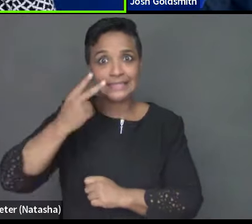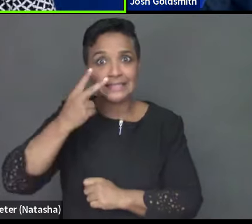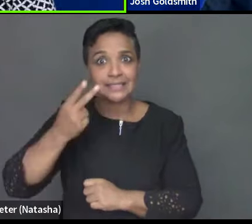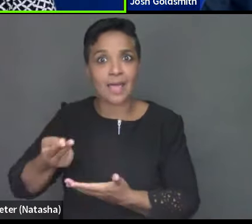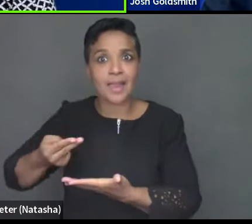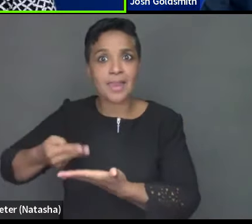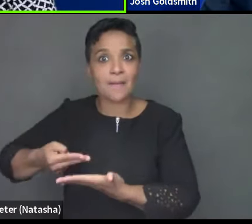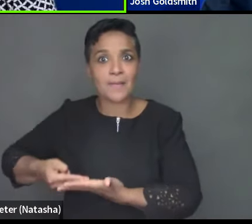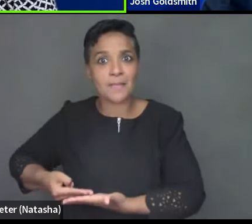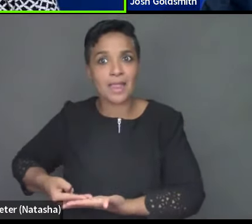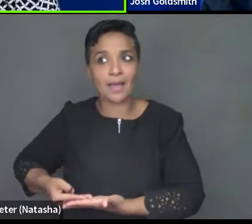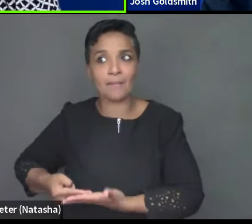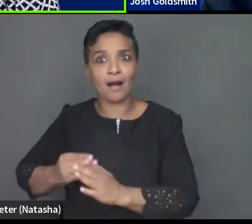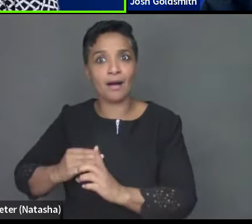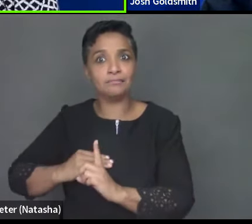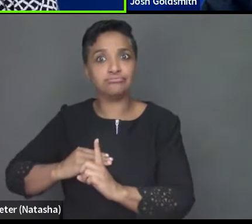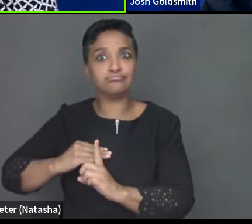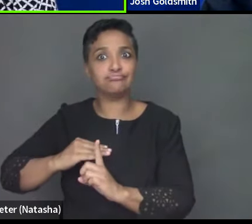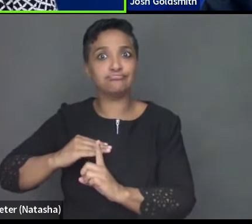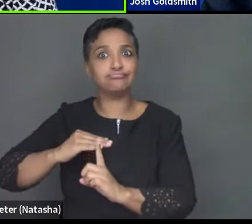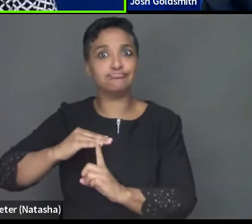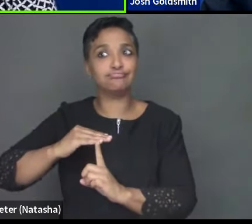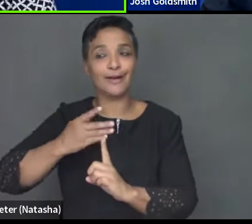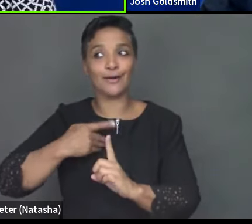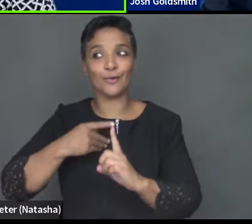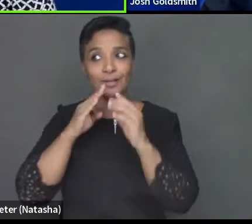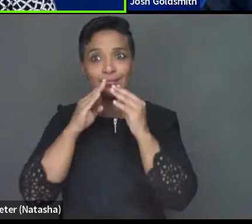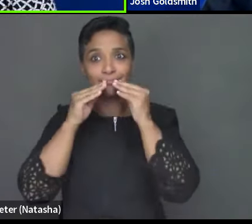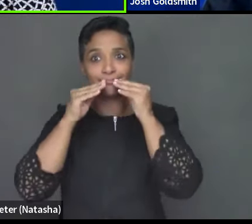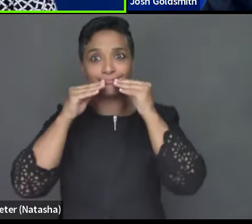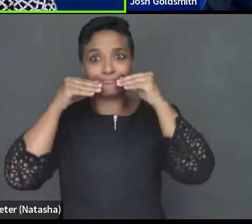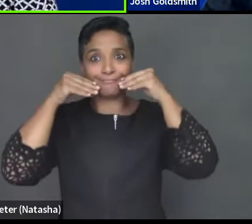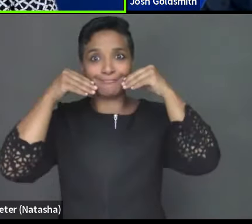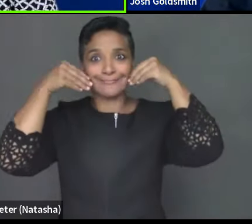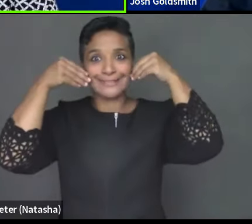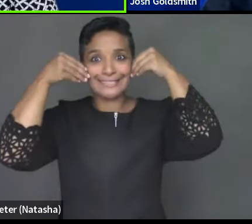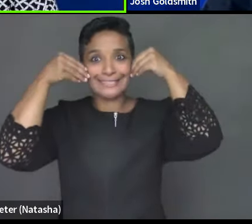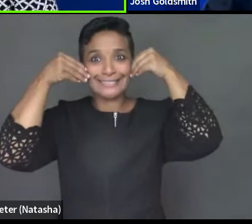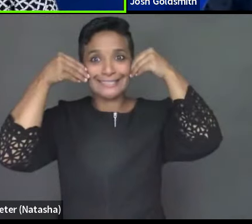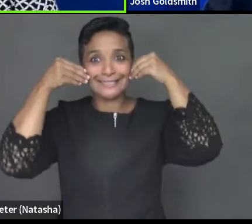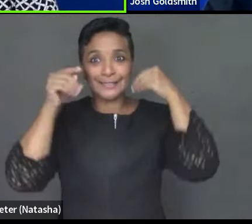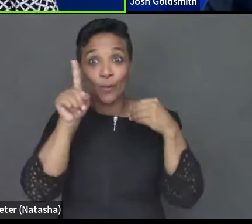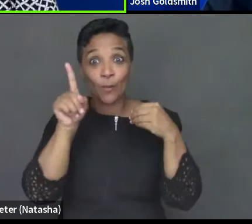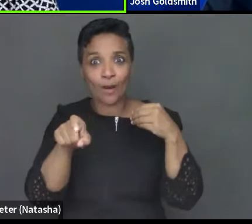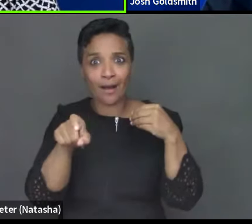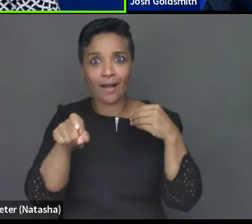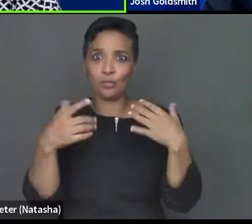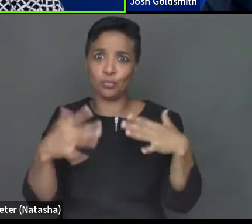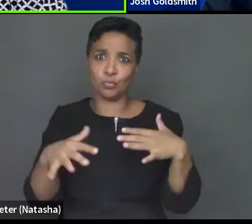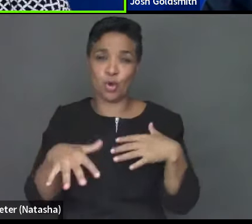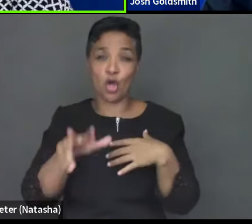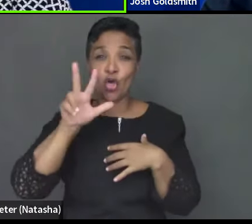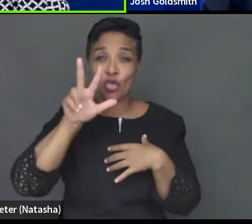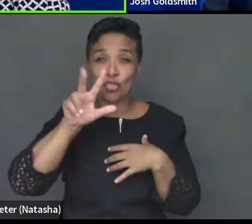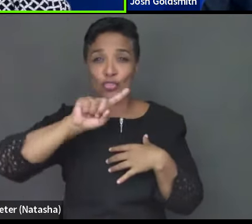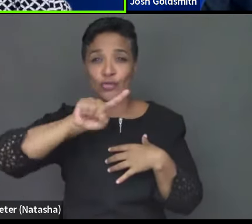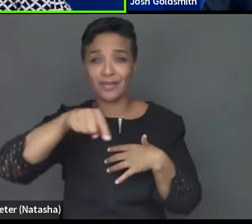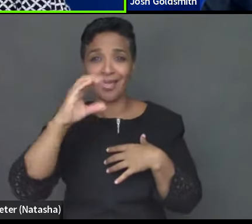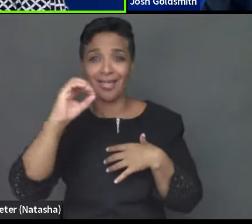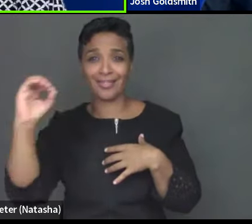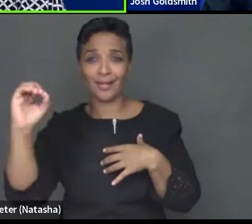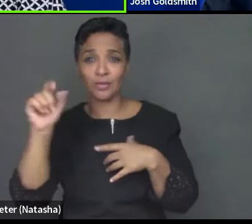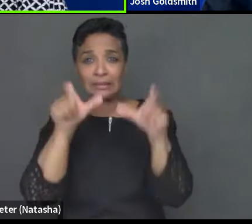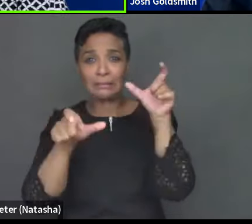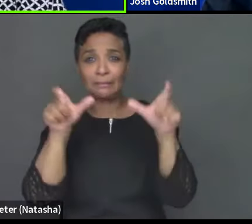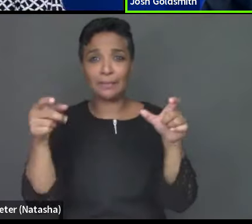glad, and all the hard work is worth it, because we have over 3,000 people registered at this time. I think